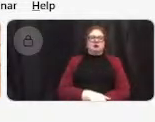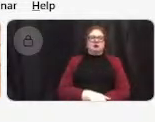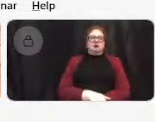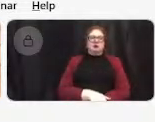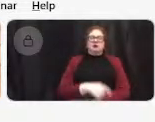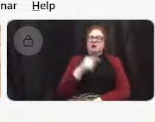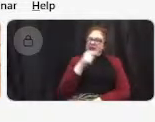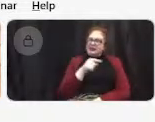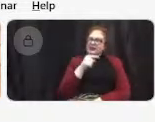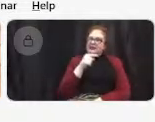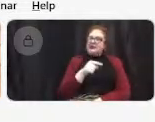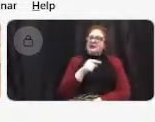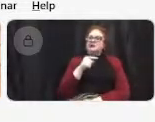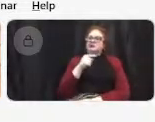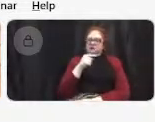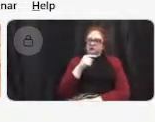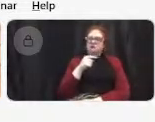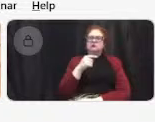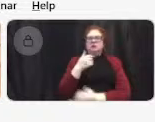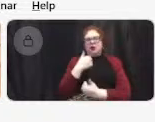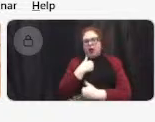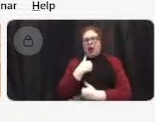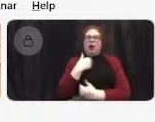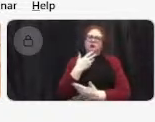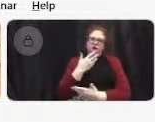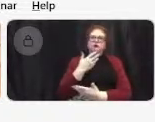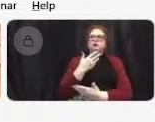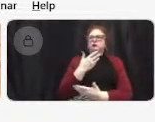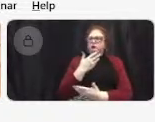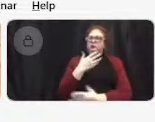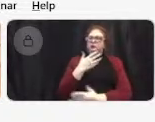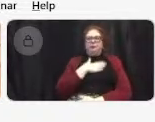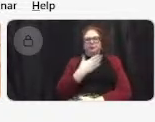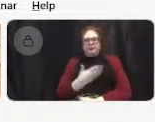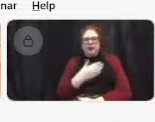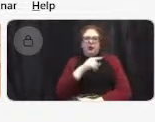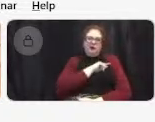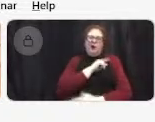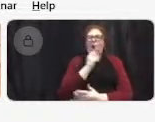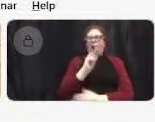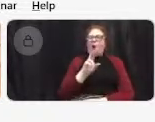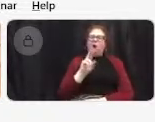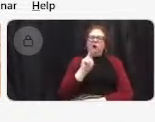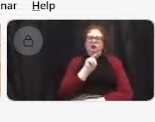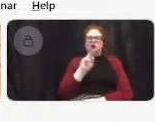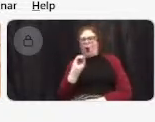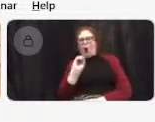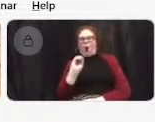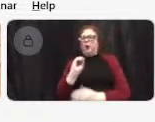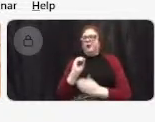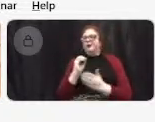and he's had to plead guilty to it, or he pled nolo contendere. He continues to do it.